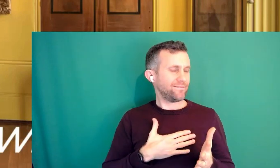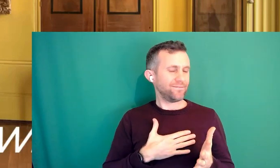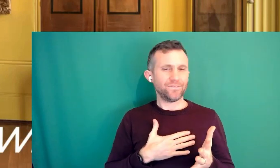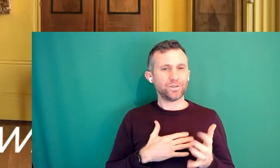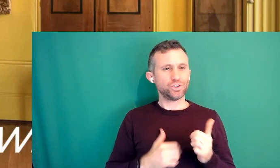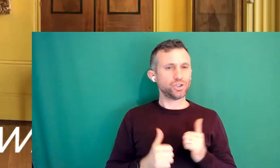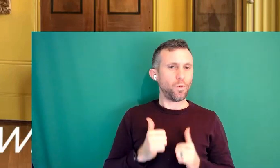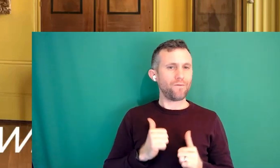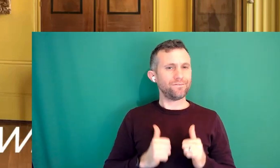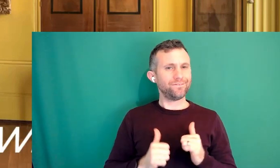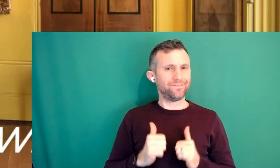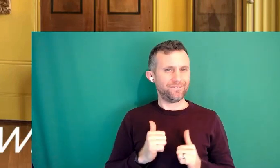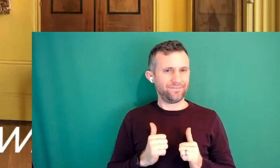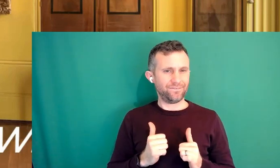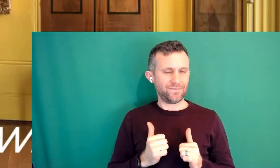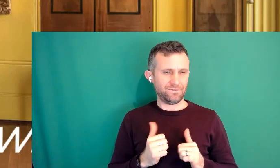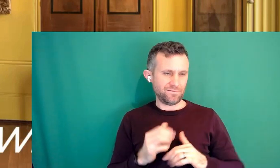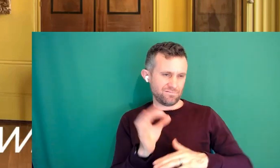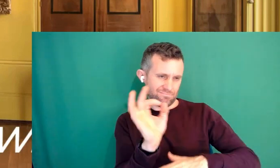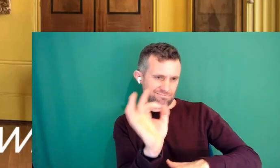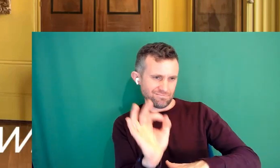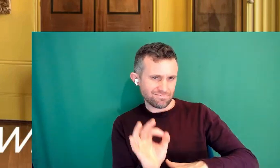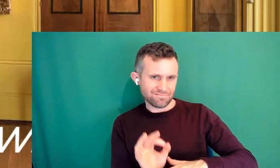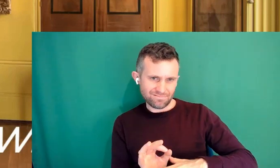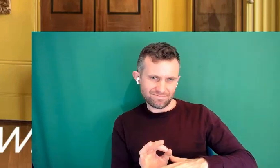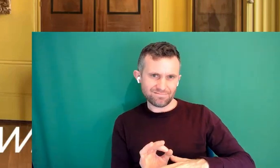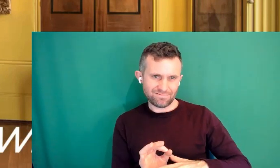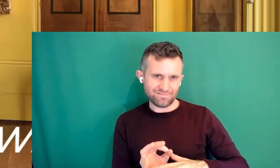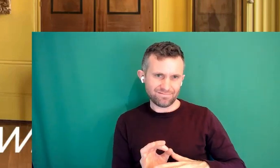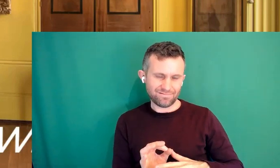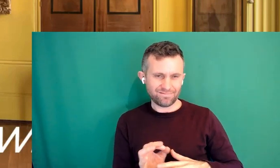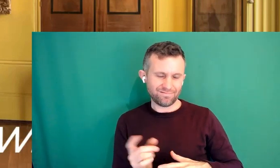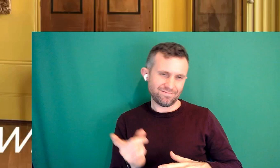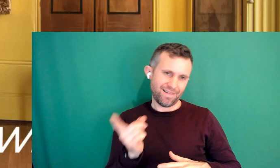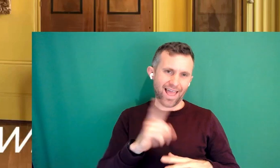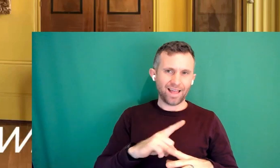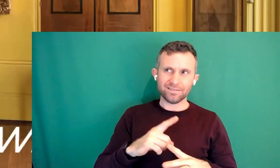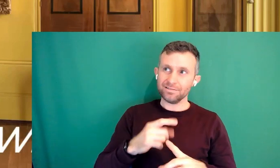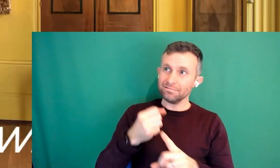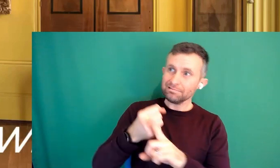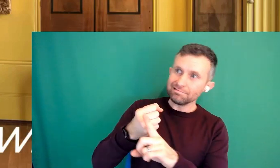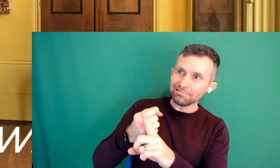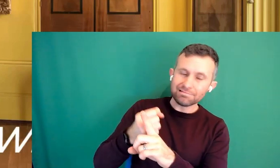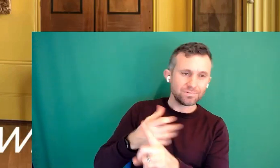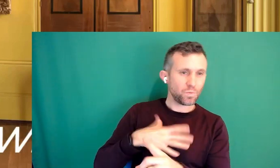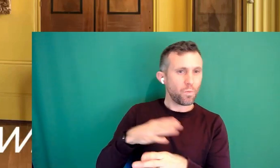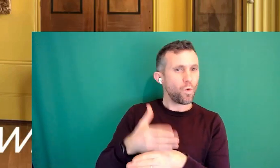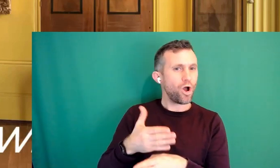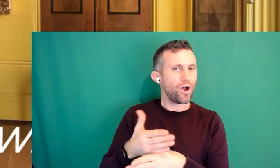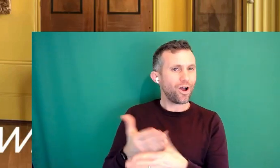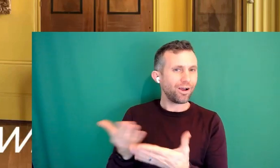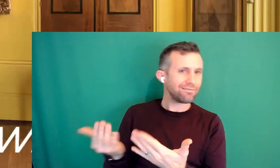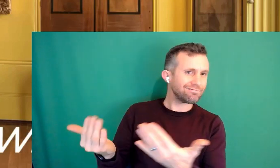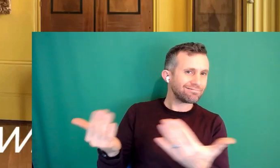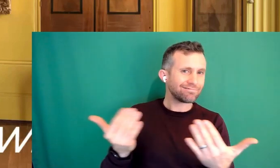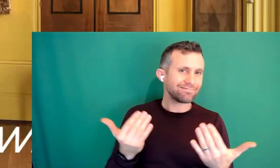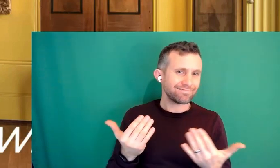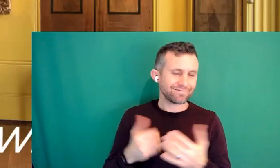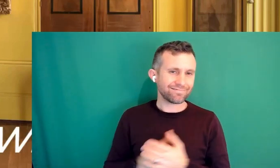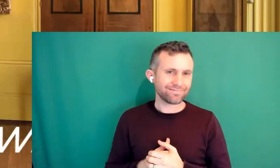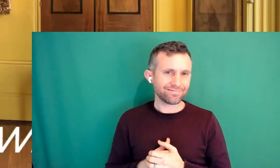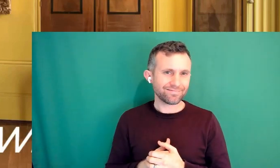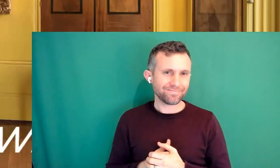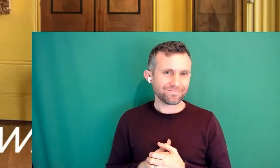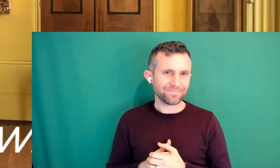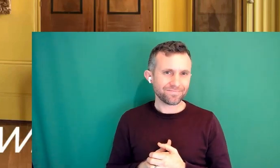his guests with more paintings of his buildings. In the centre between the two doors is one